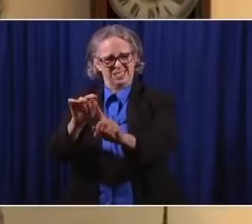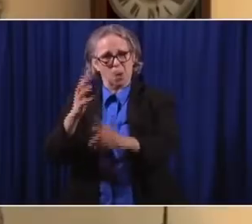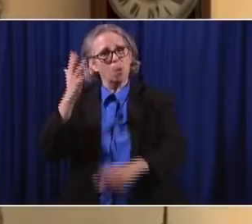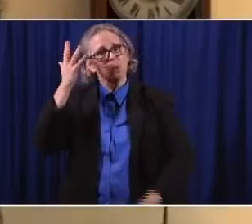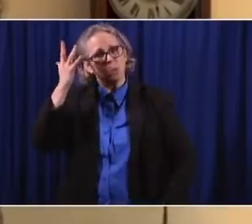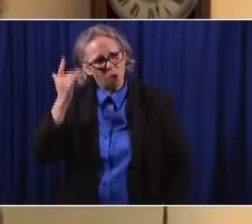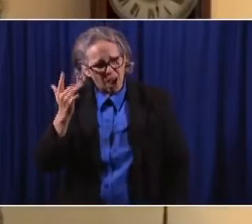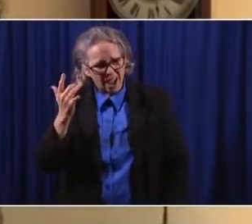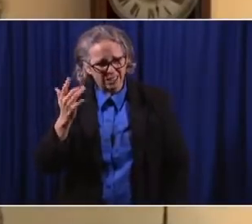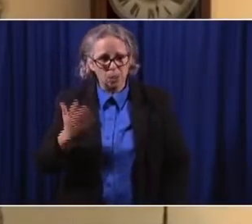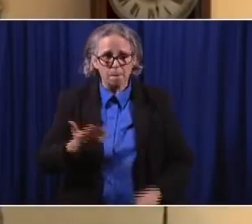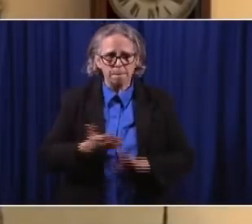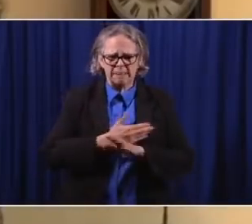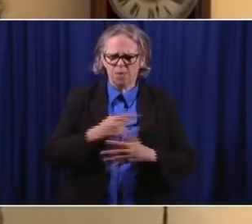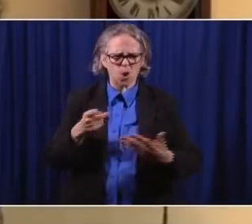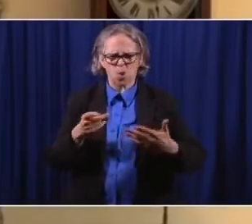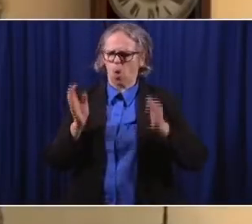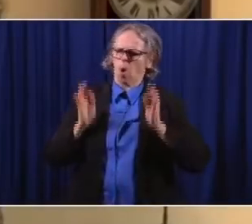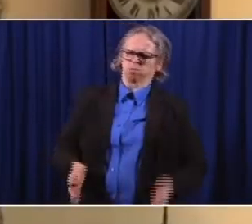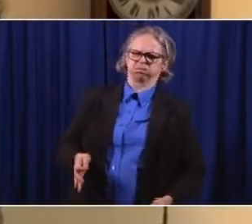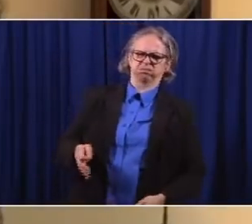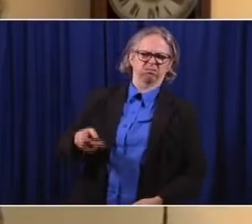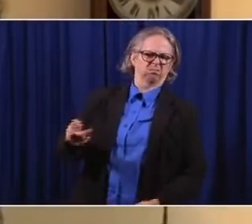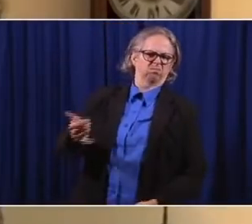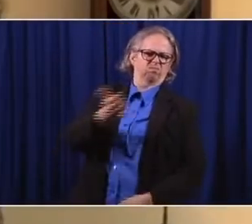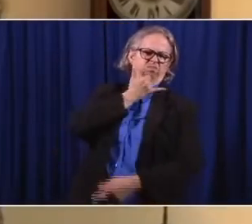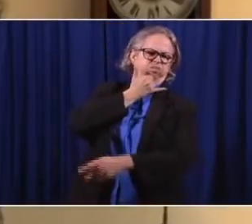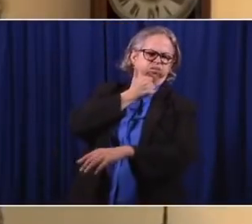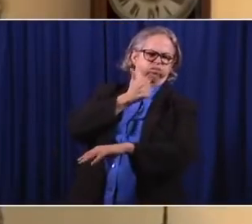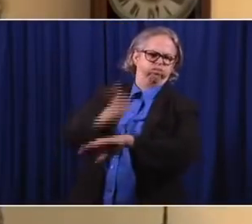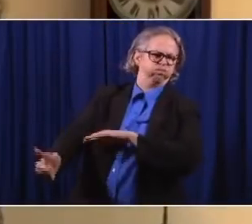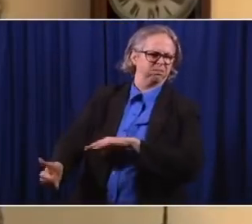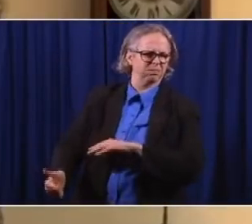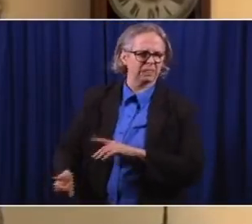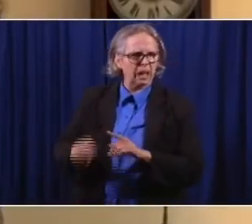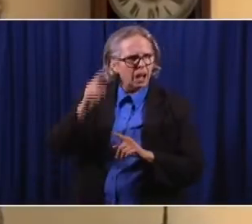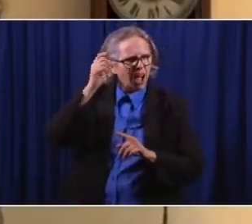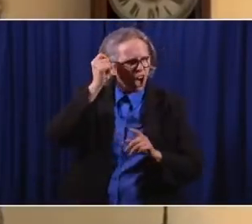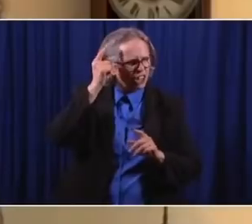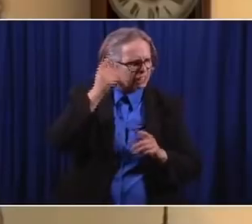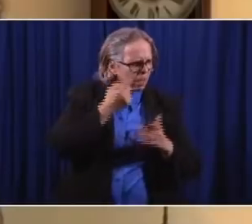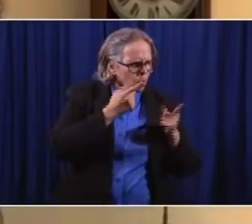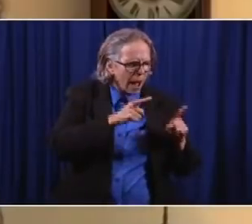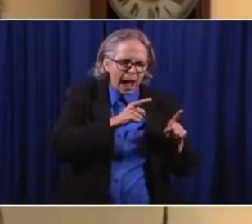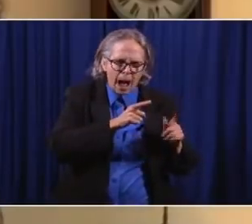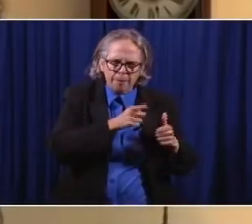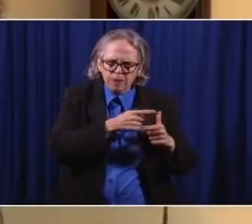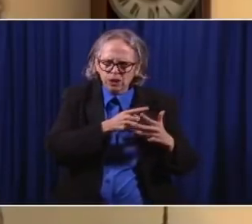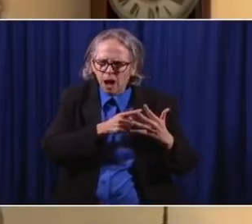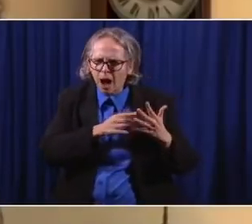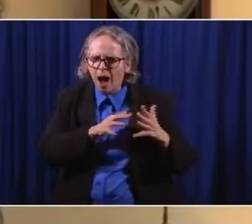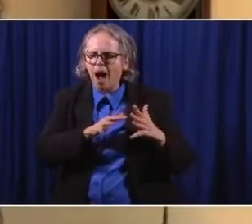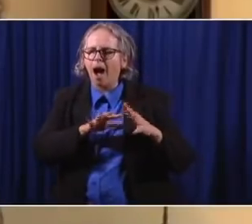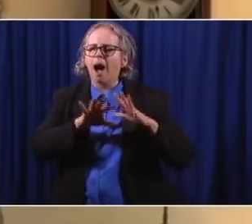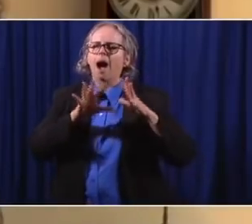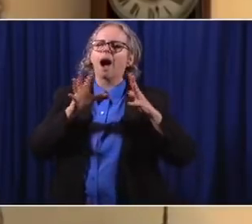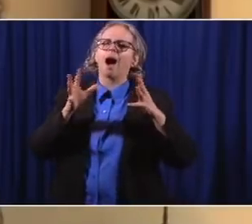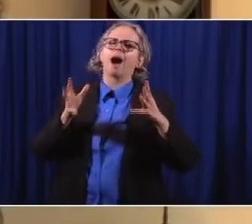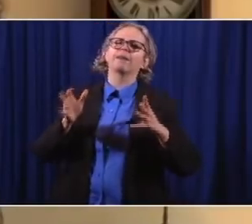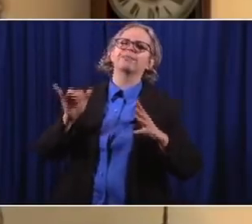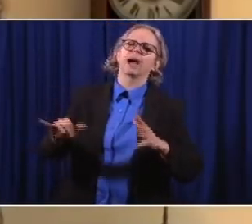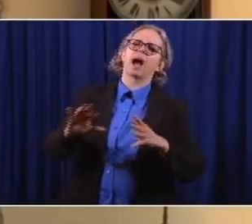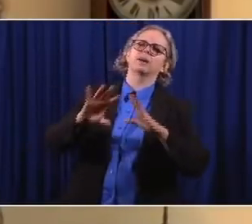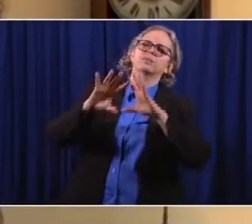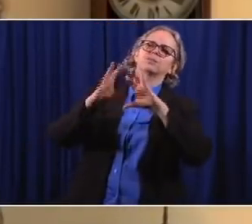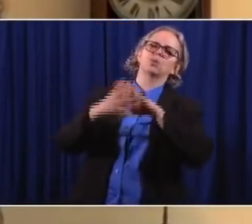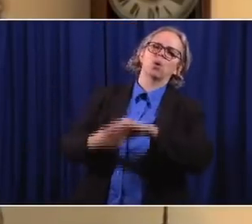video, look at what led up to that video, I think that you'll get a full picture of what happened. Very